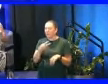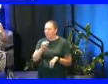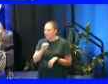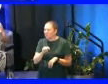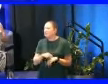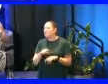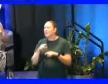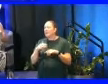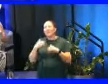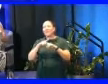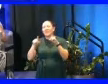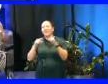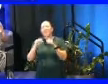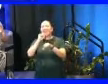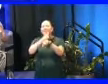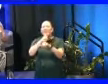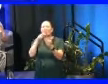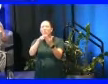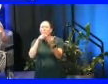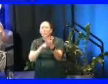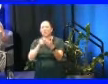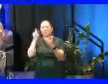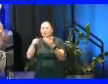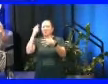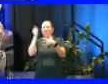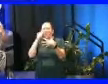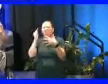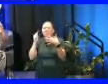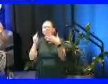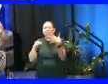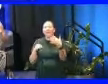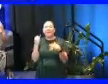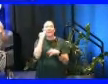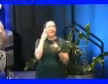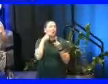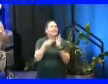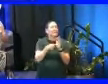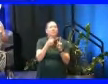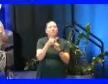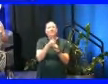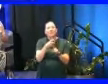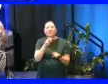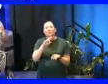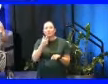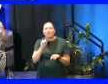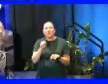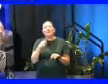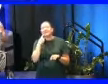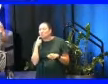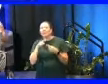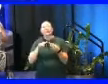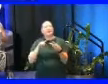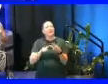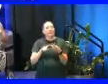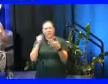these stipulations that are put upon folks who have, drug use disorder, substance abuse,